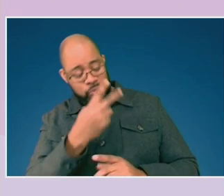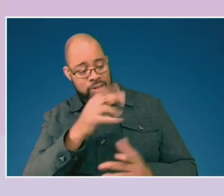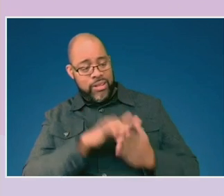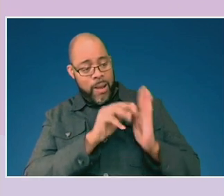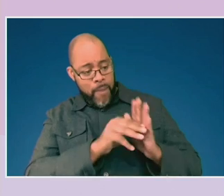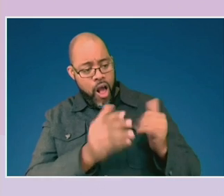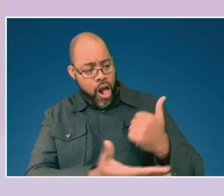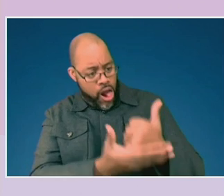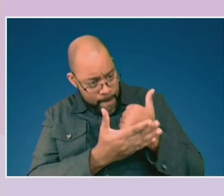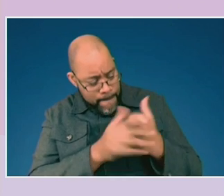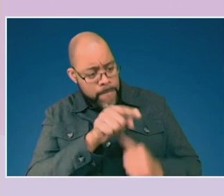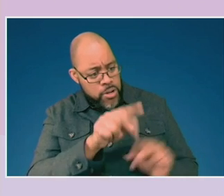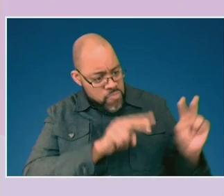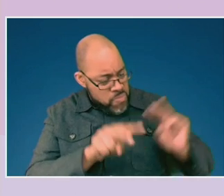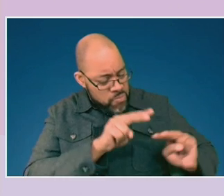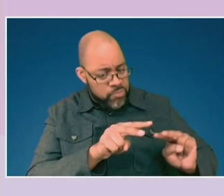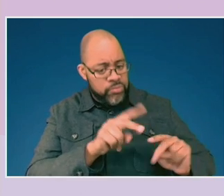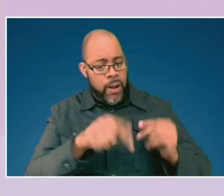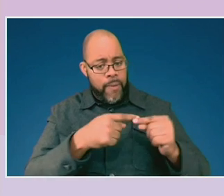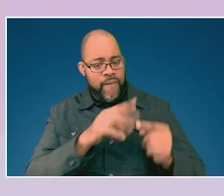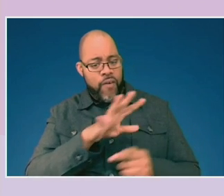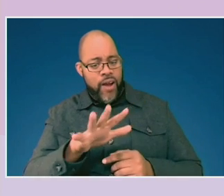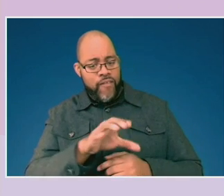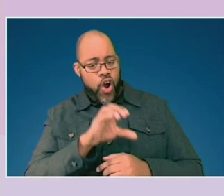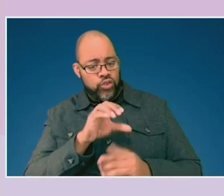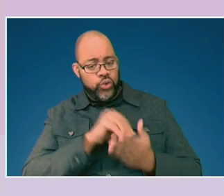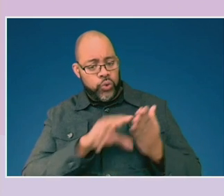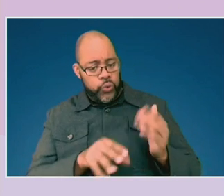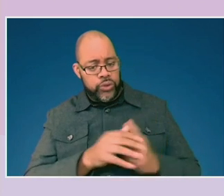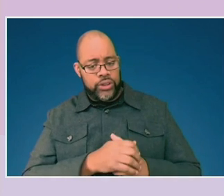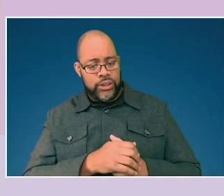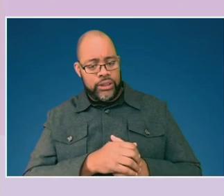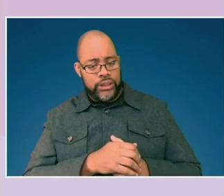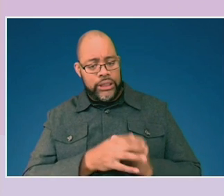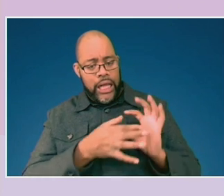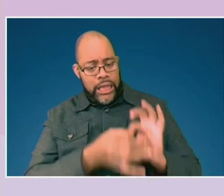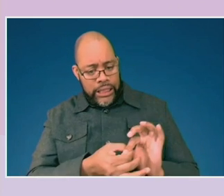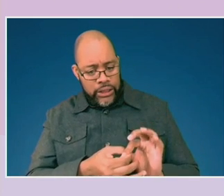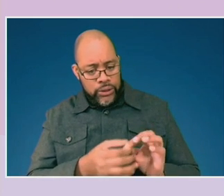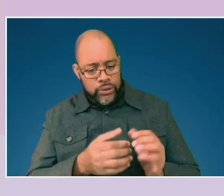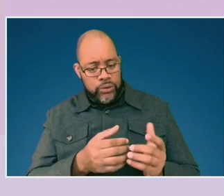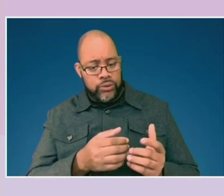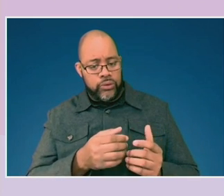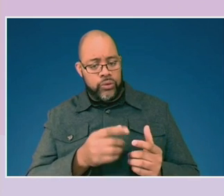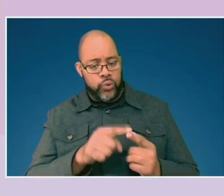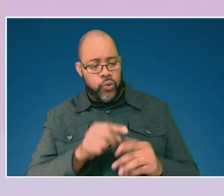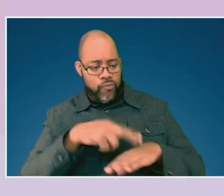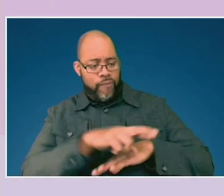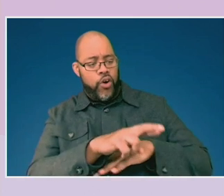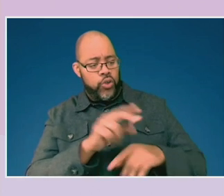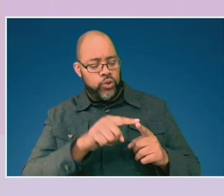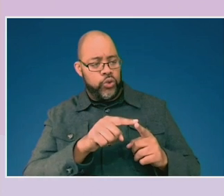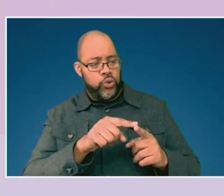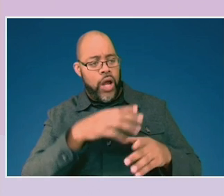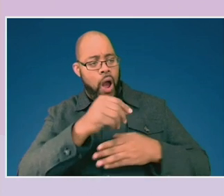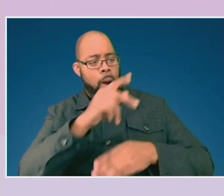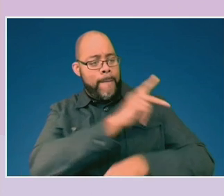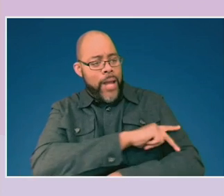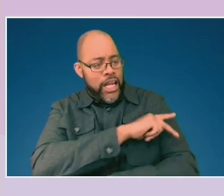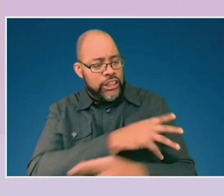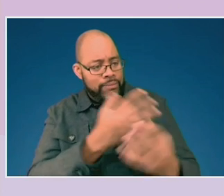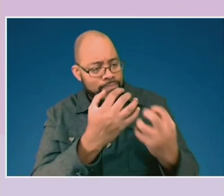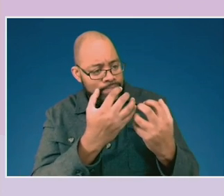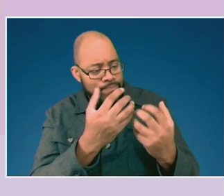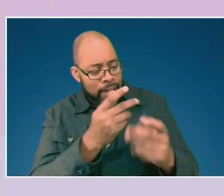helped about 4,500 students linked to referrals to outpatient care.